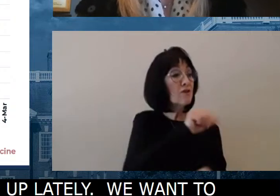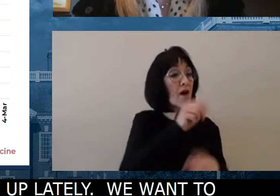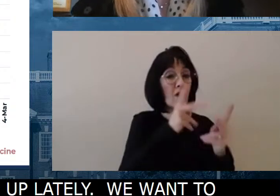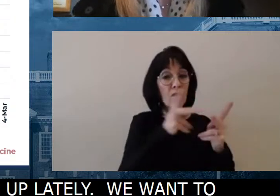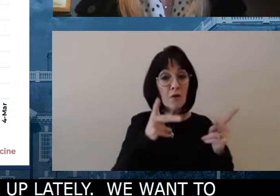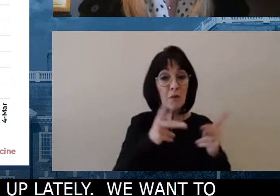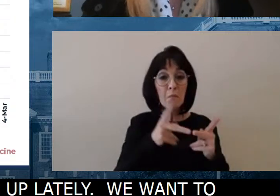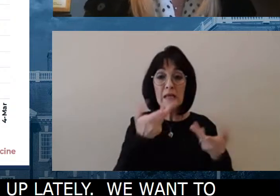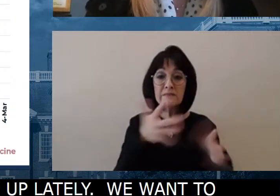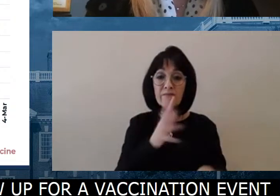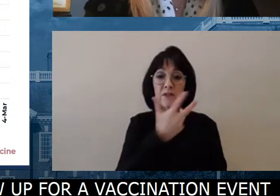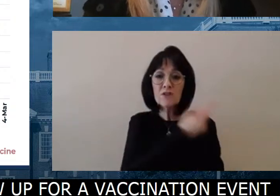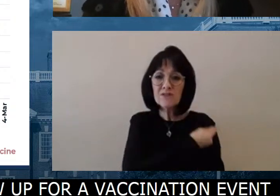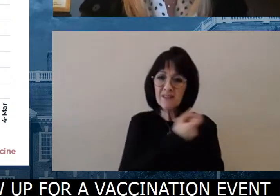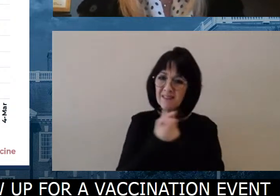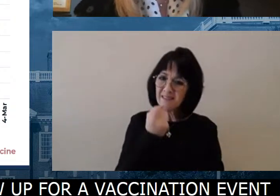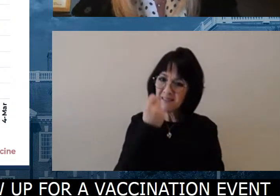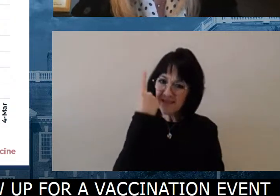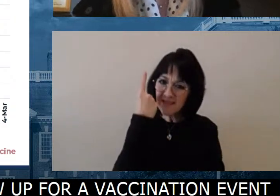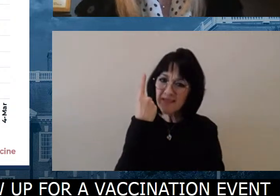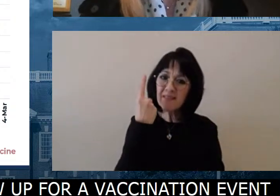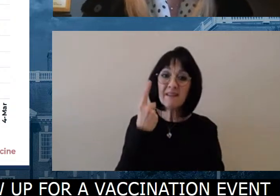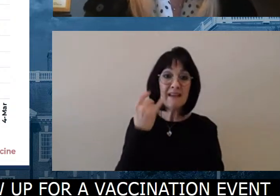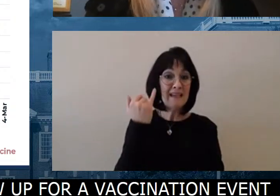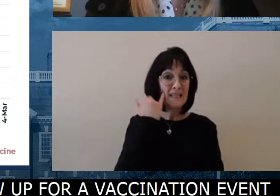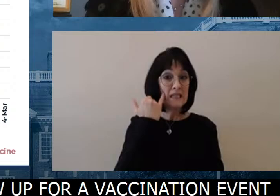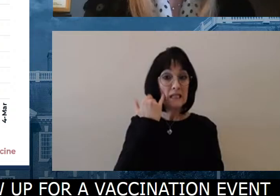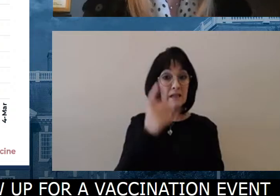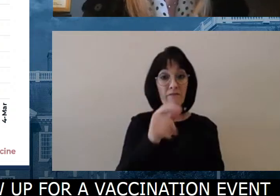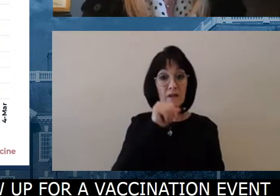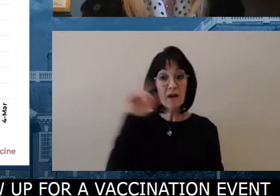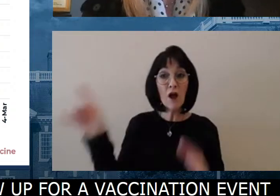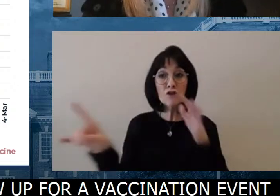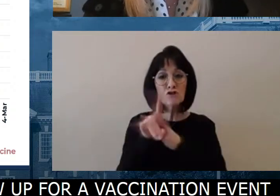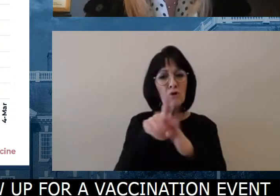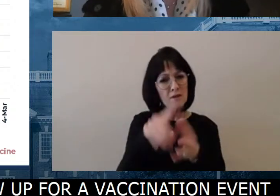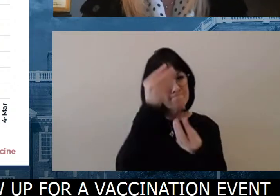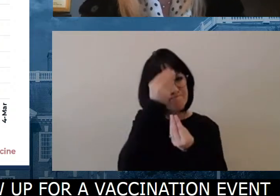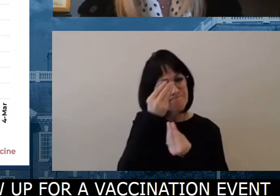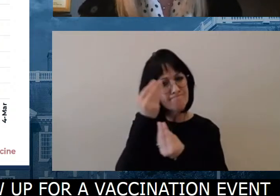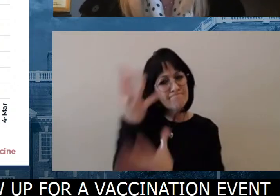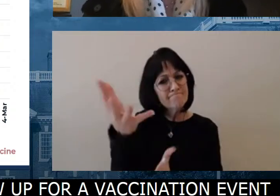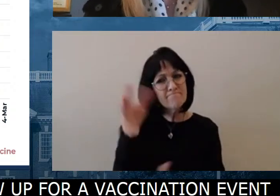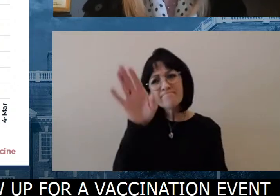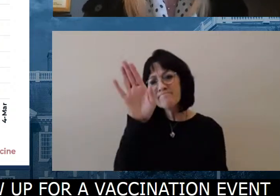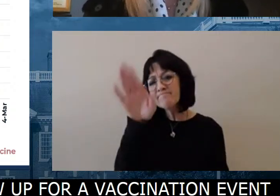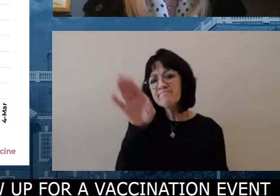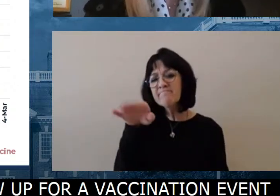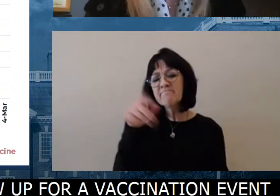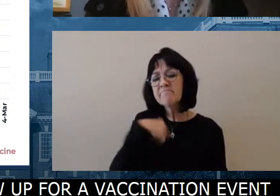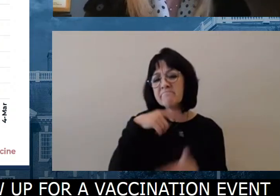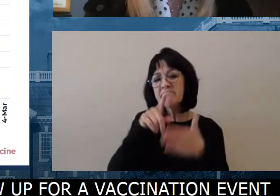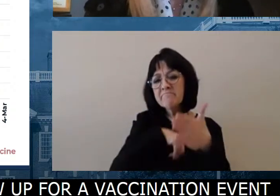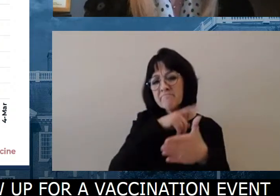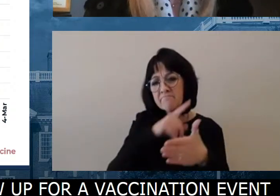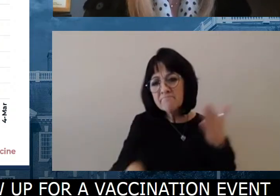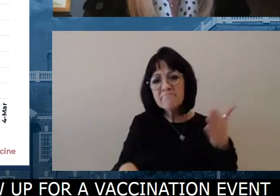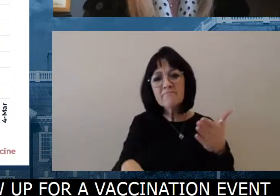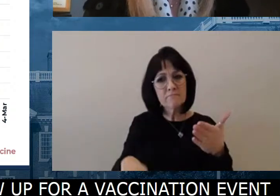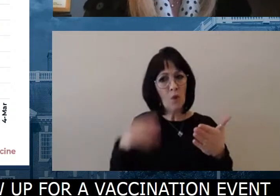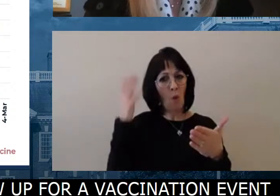that you are taking a spot away from somebody else for a capacity for an event, for an activity that was,